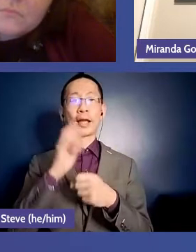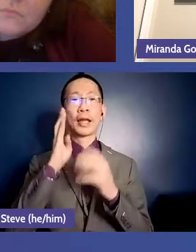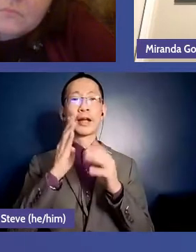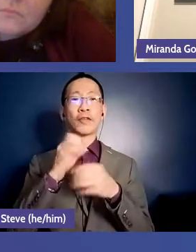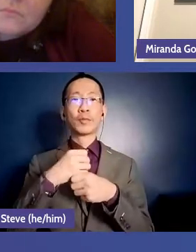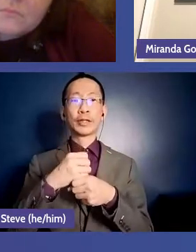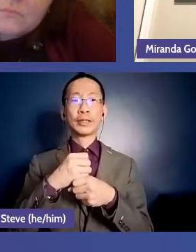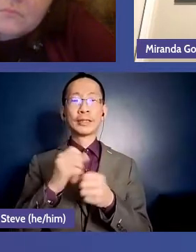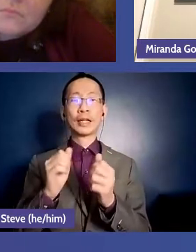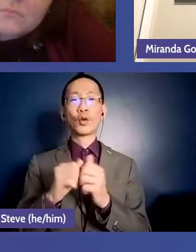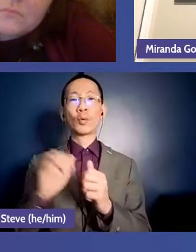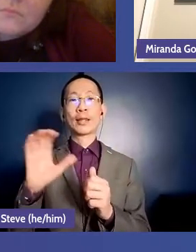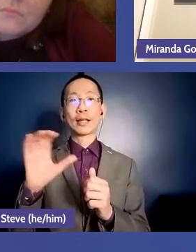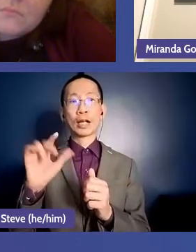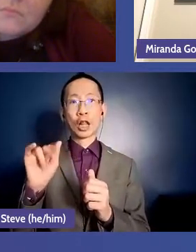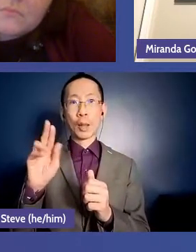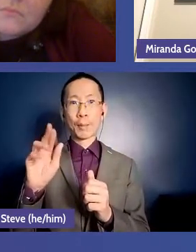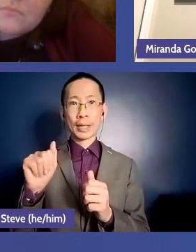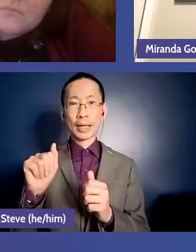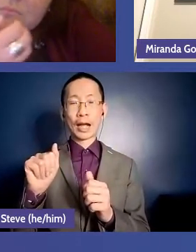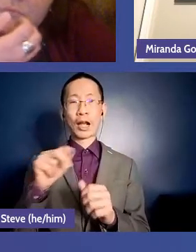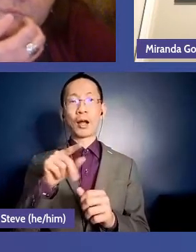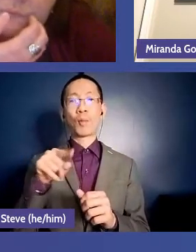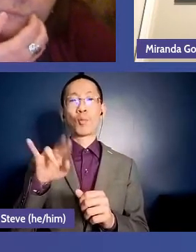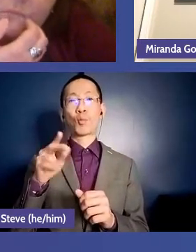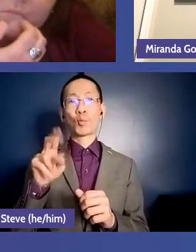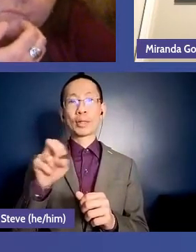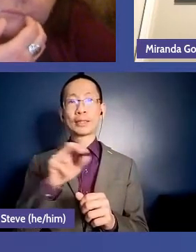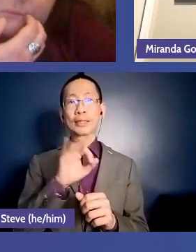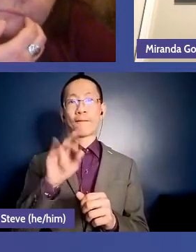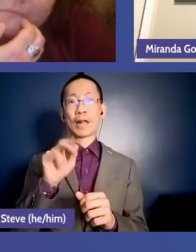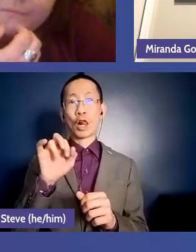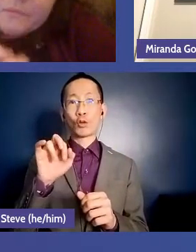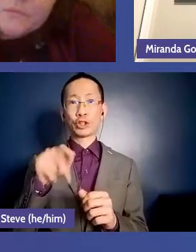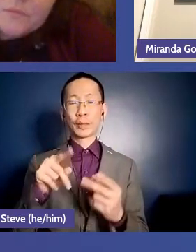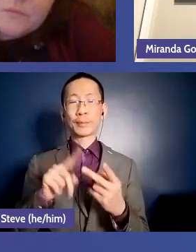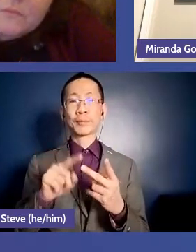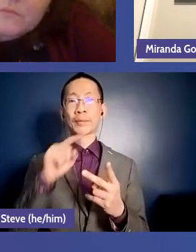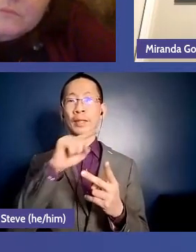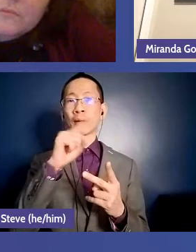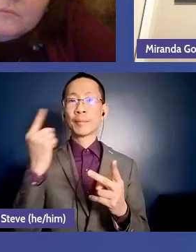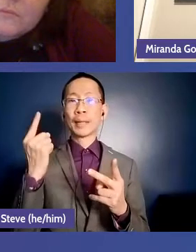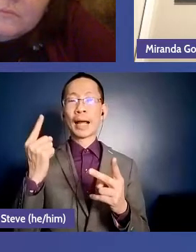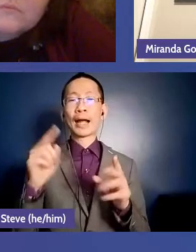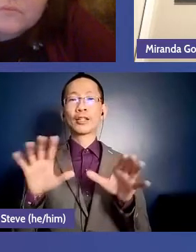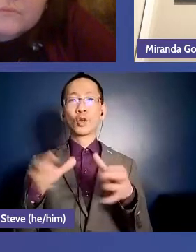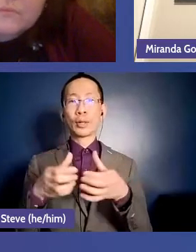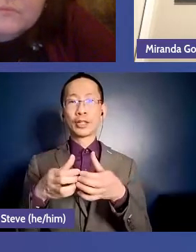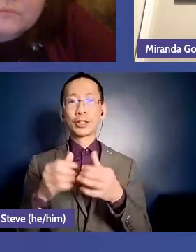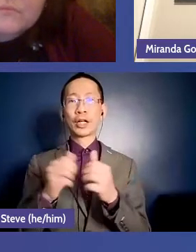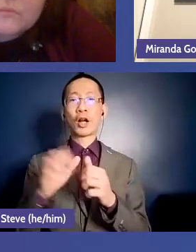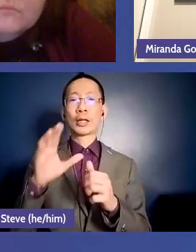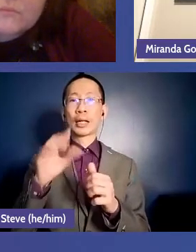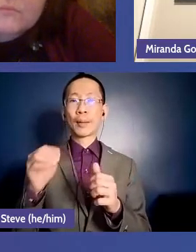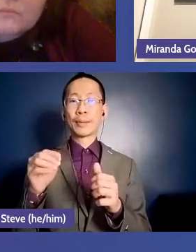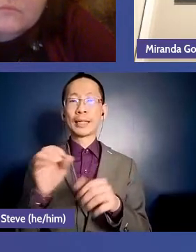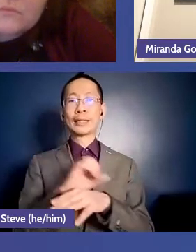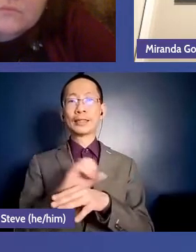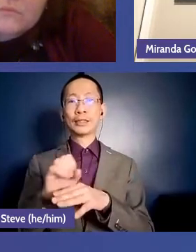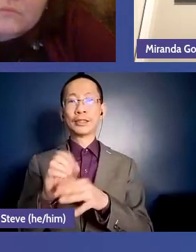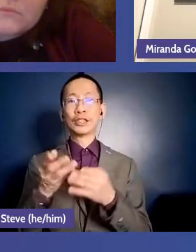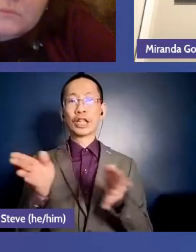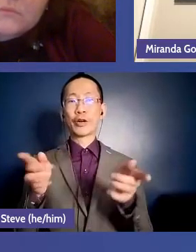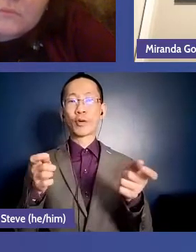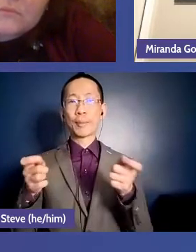out of Columbia, and with Black Theater Coalition on general and company management. And our approach at really looking